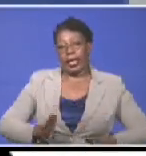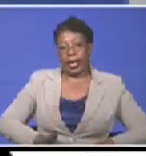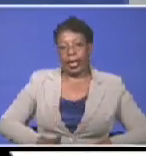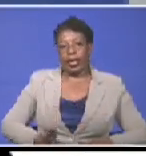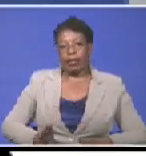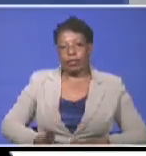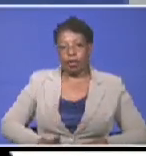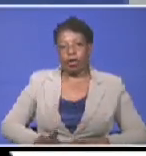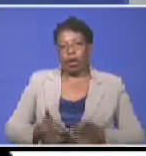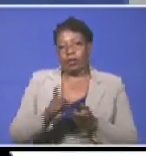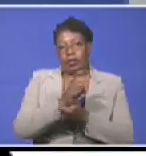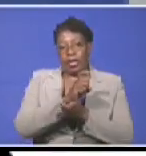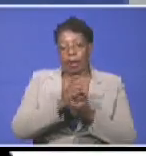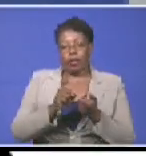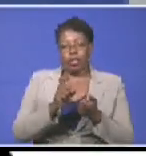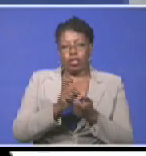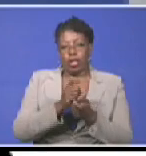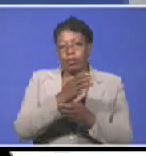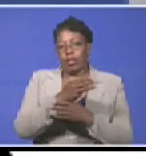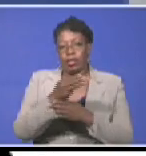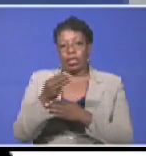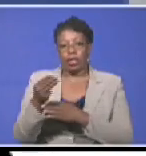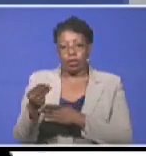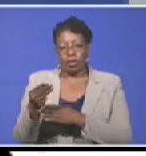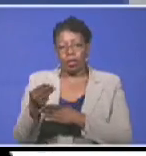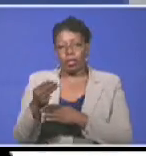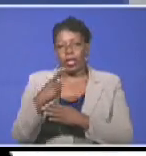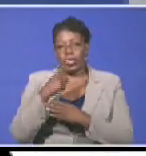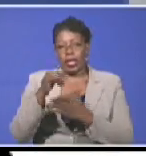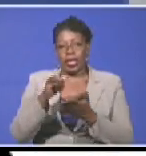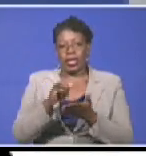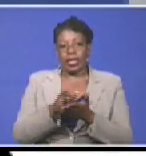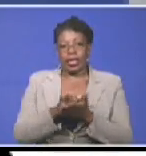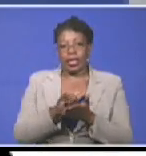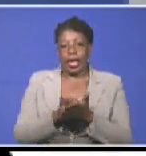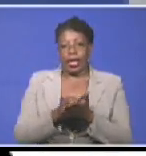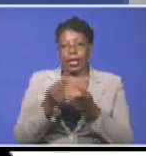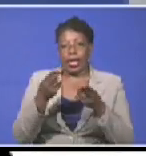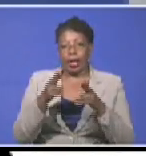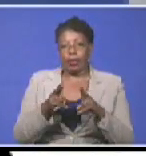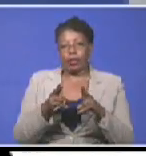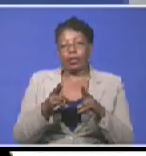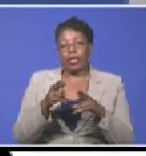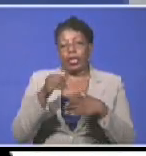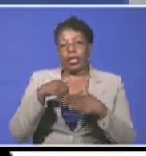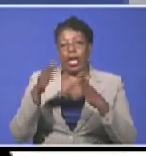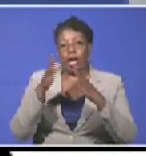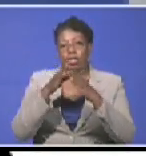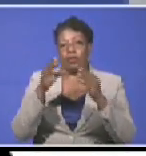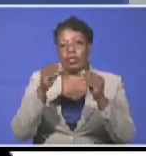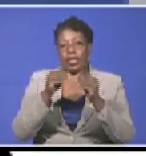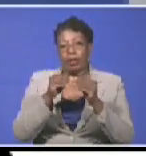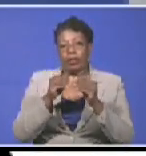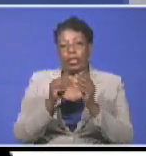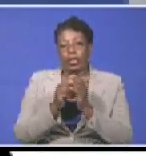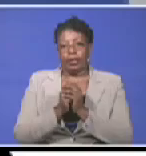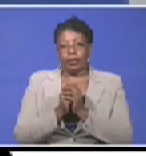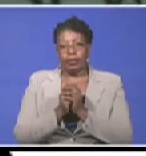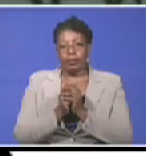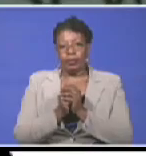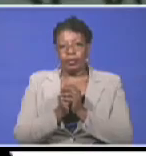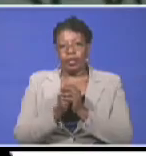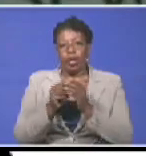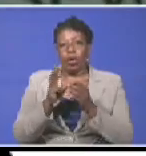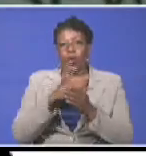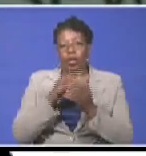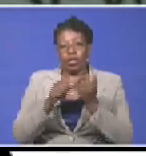supply here in the Capitol. Fern Carey reports tonight that his comments came during today's House of Assembly proceedings. Water